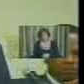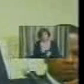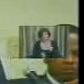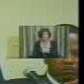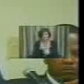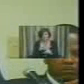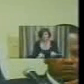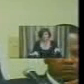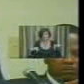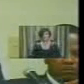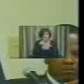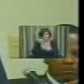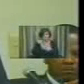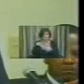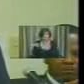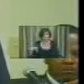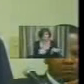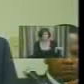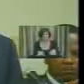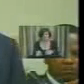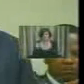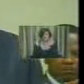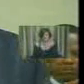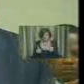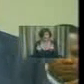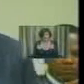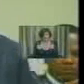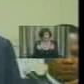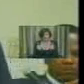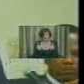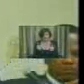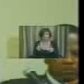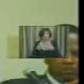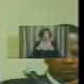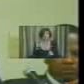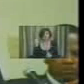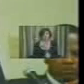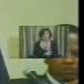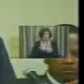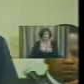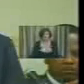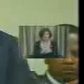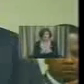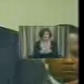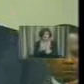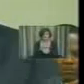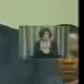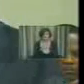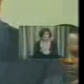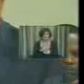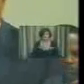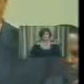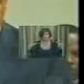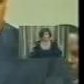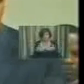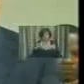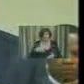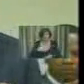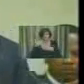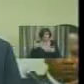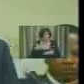in his first State of Territory address about the need to shore up some squabbles between government agencies, he said that's been taken care